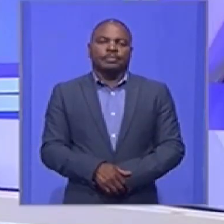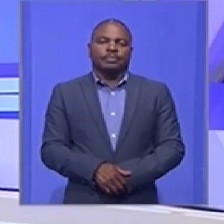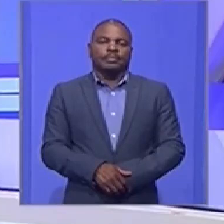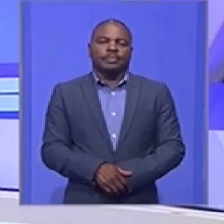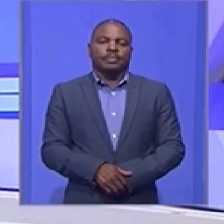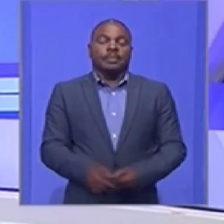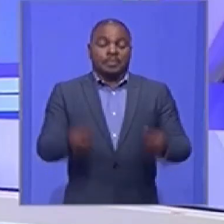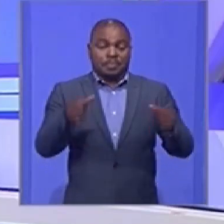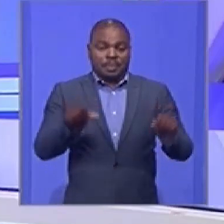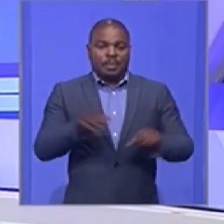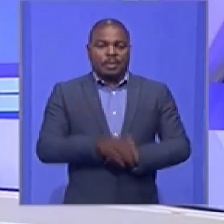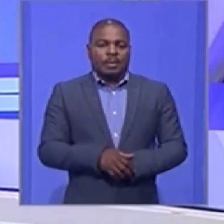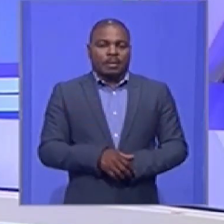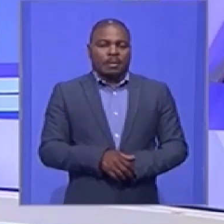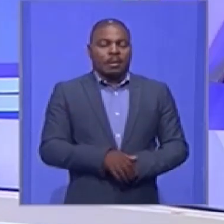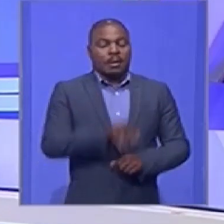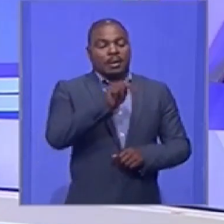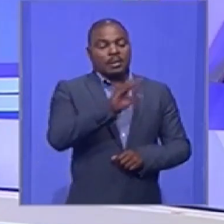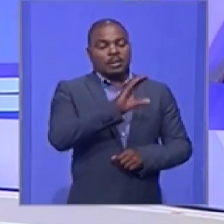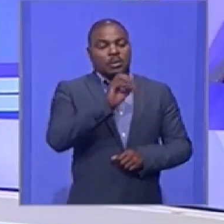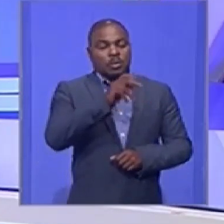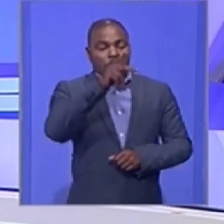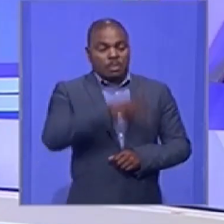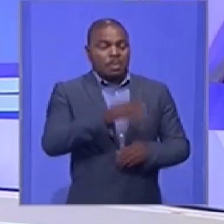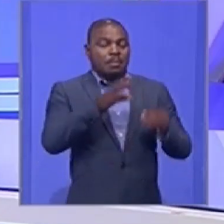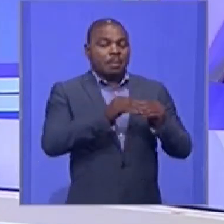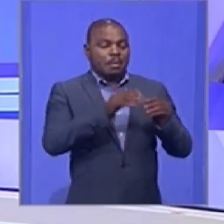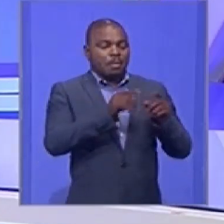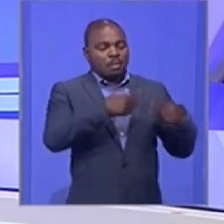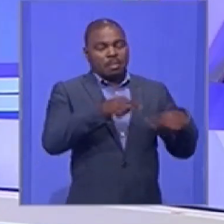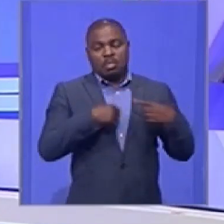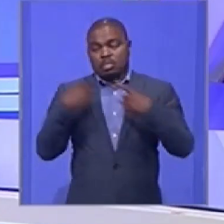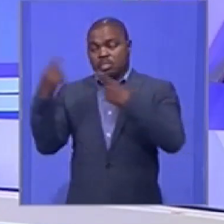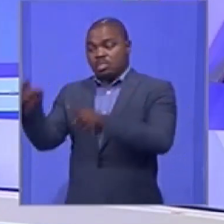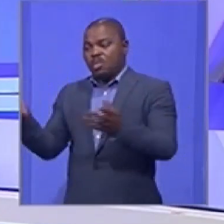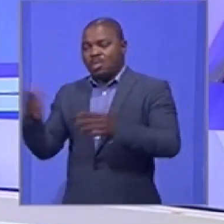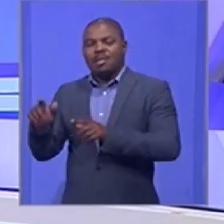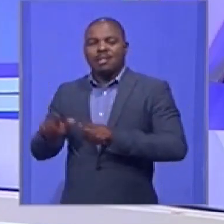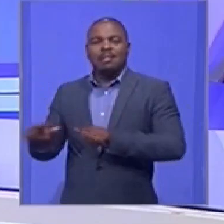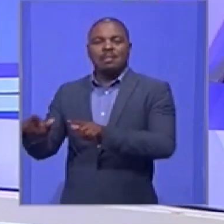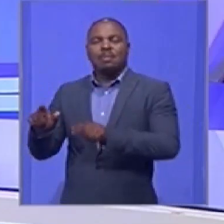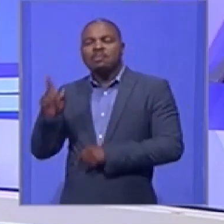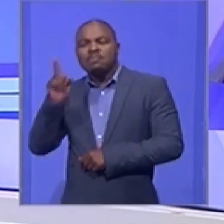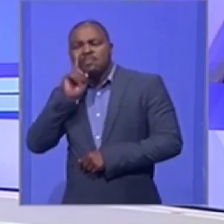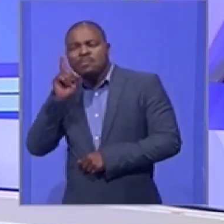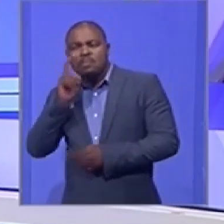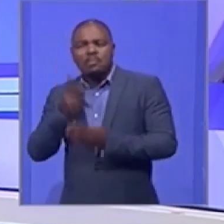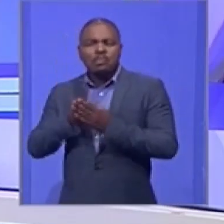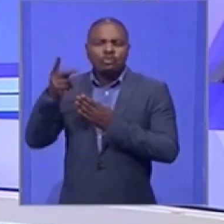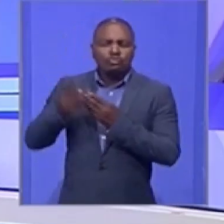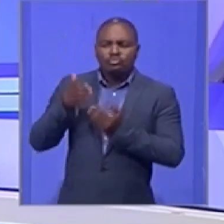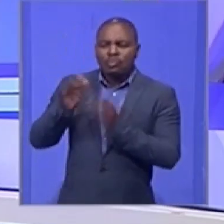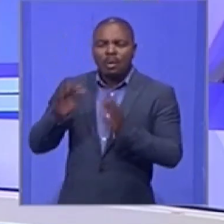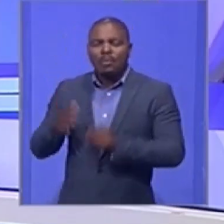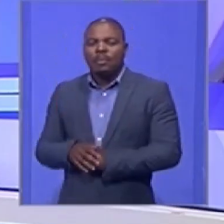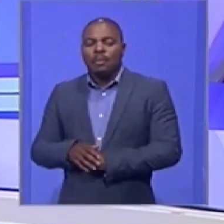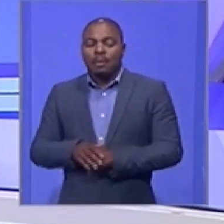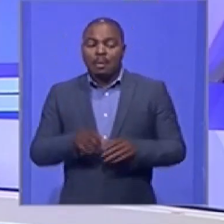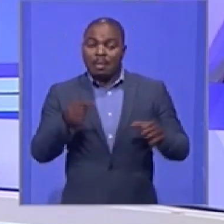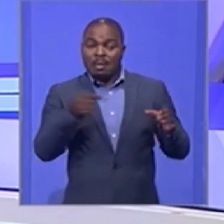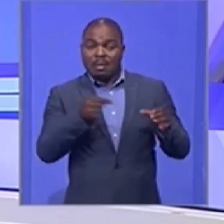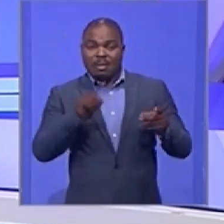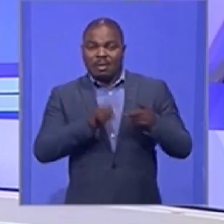Re sa le fo maloko a kgotla ya bosetšhaba ya diporofense a kwa Limpopo go sekaseka diporojeke tsa mafaratlhatlha. NCOP